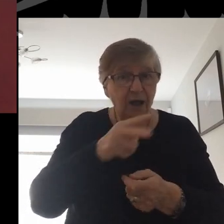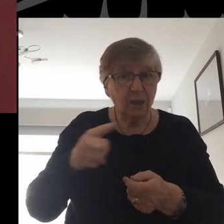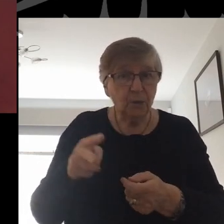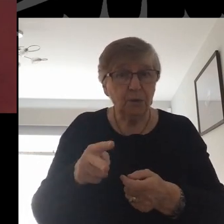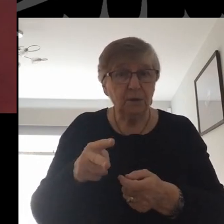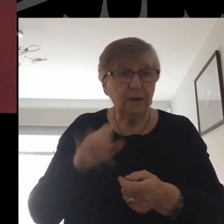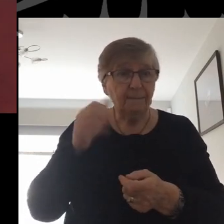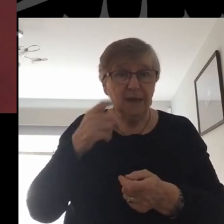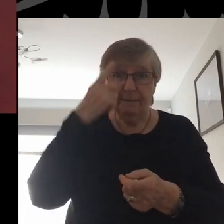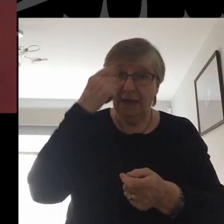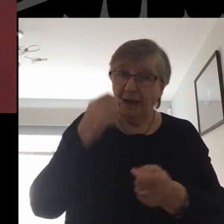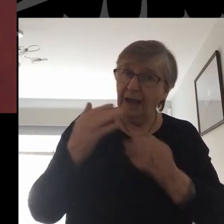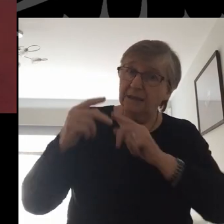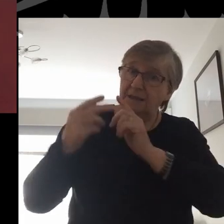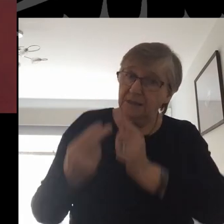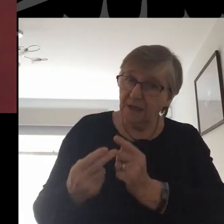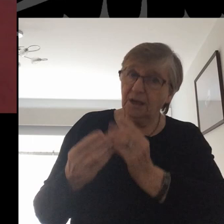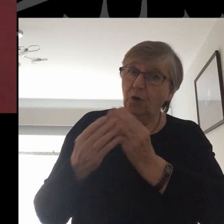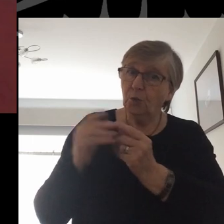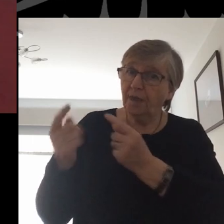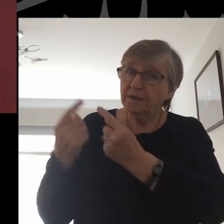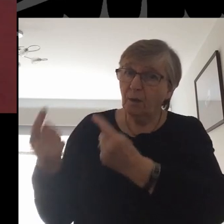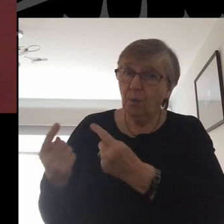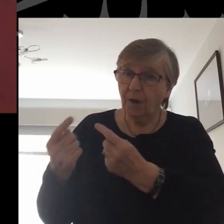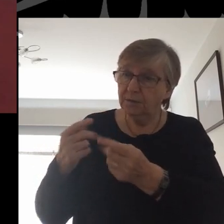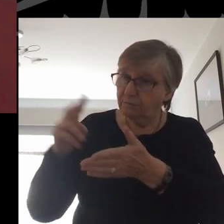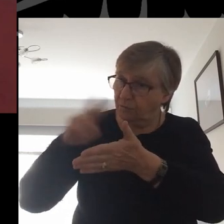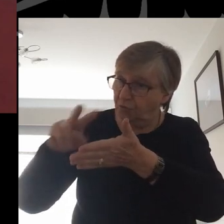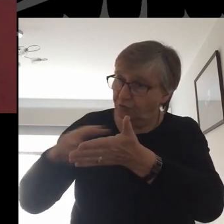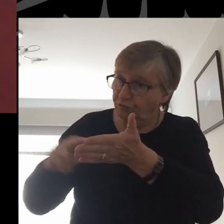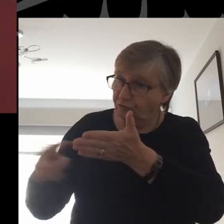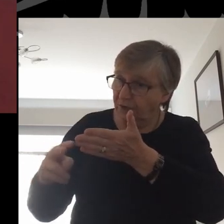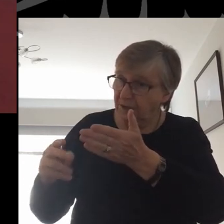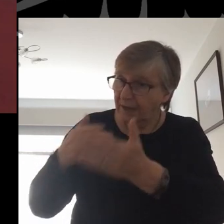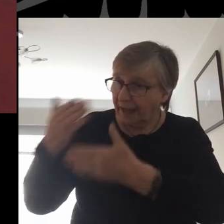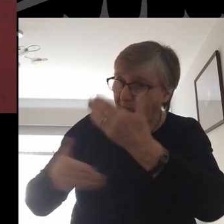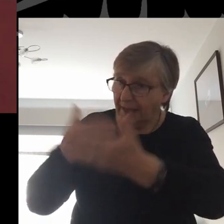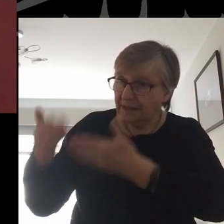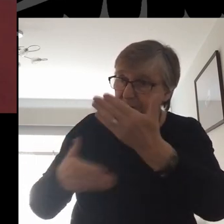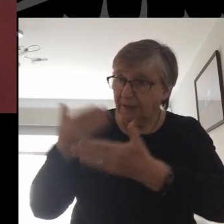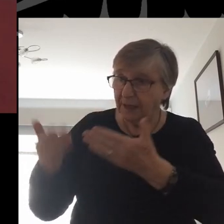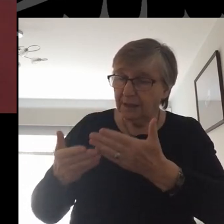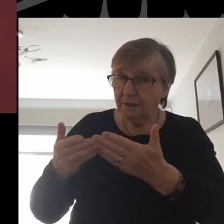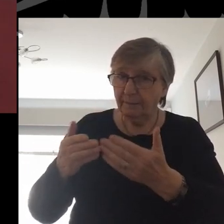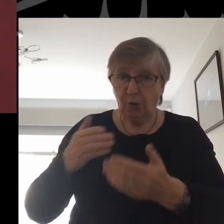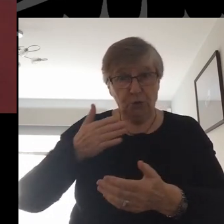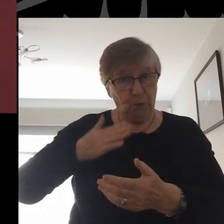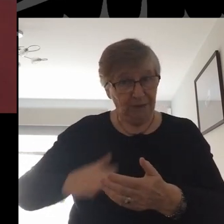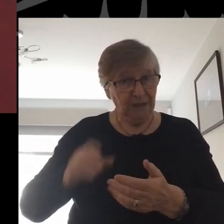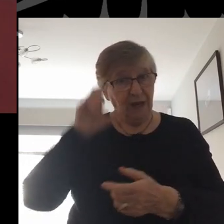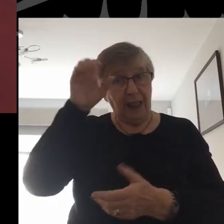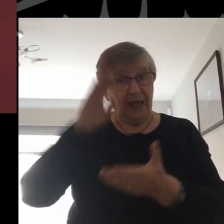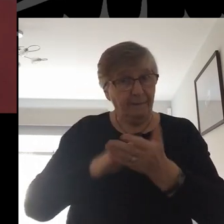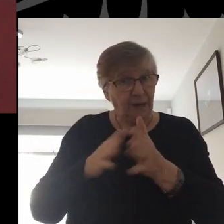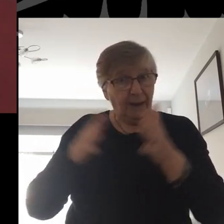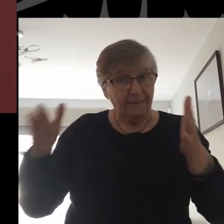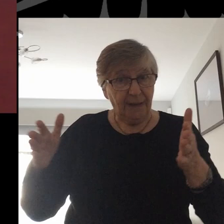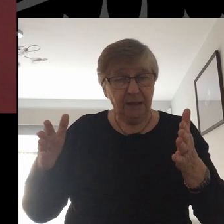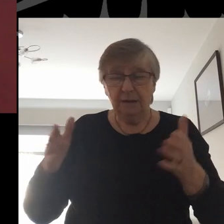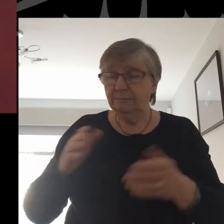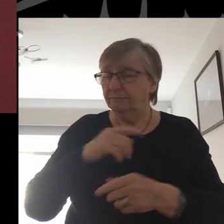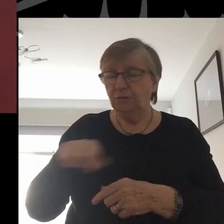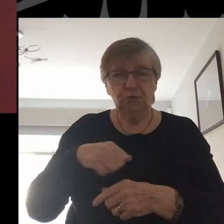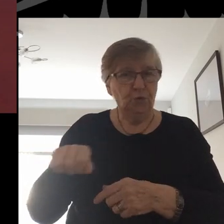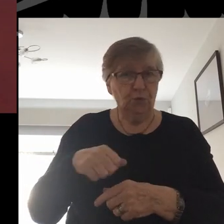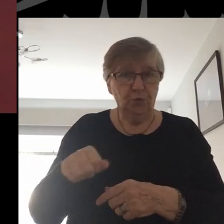could use that. Maybe sit down and take someone through the gospel. Why? Because we need Claremont to survive? No. Why? Because we want to be better